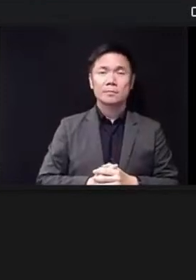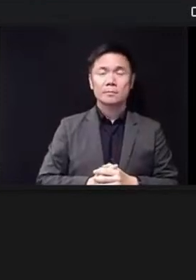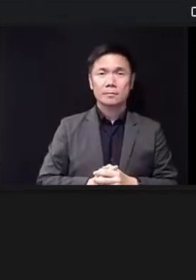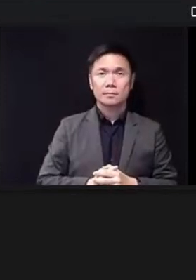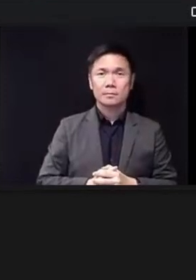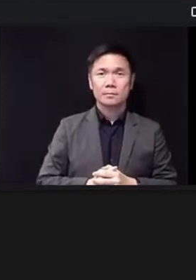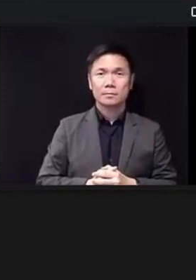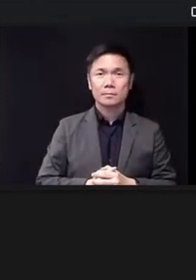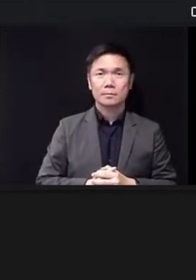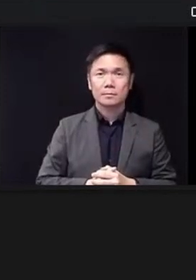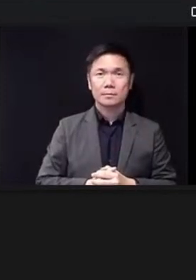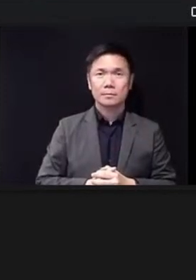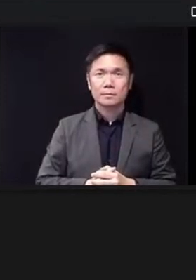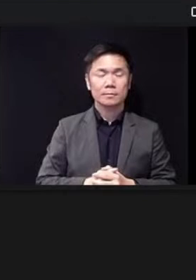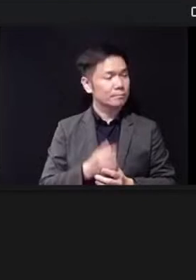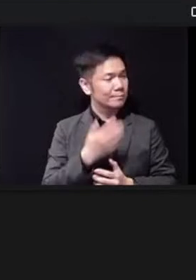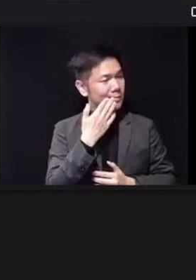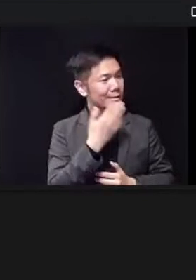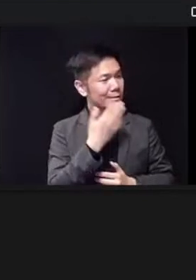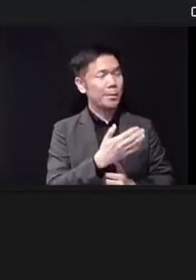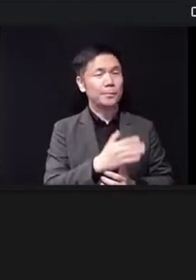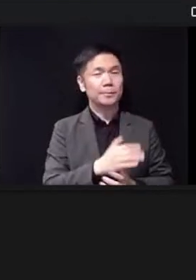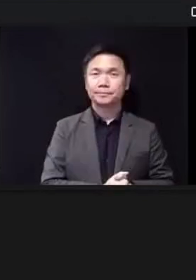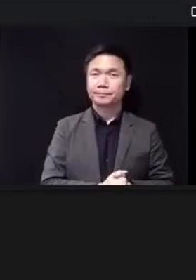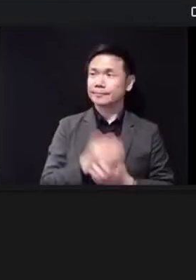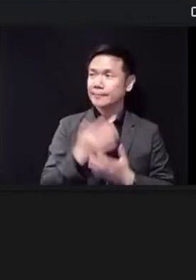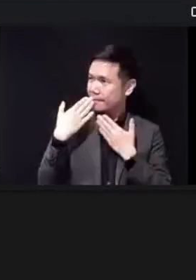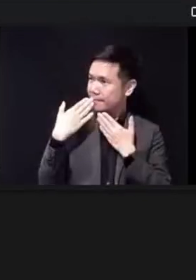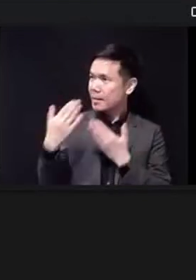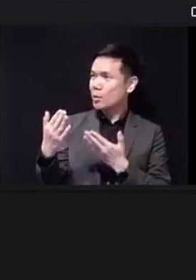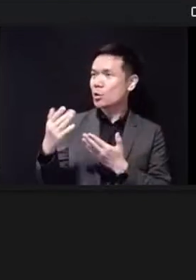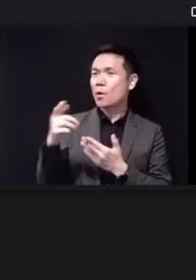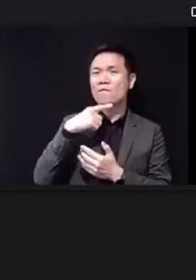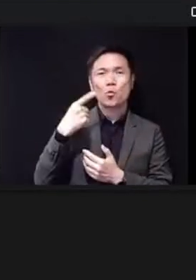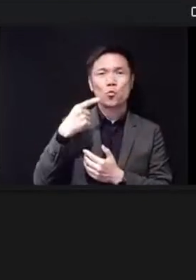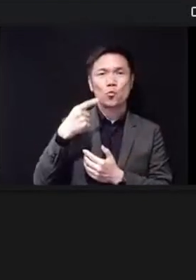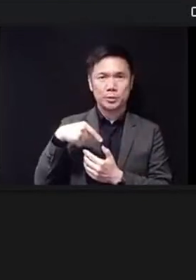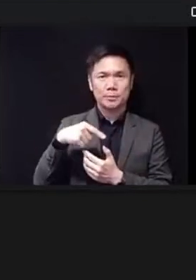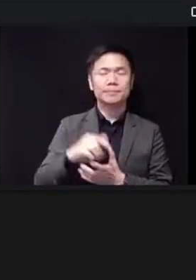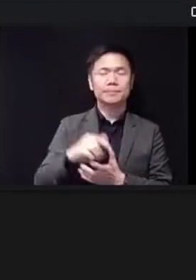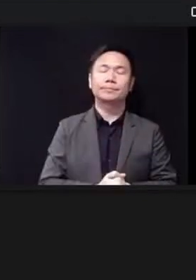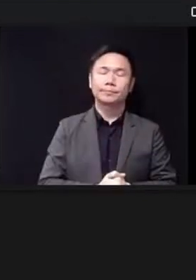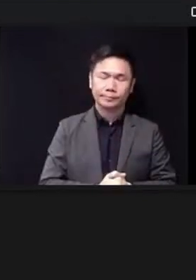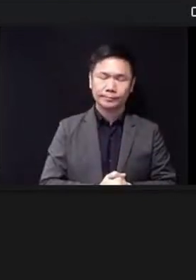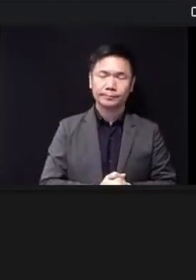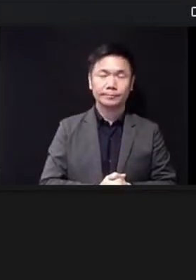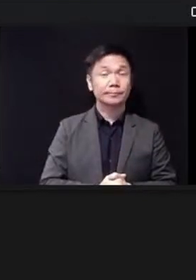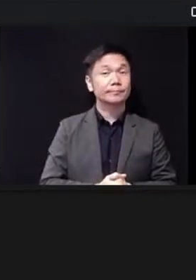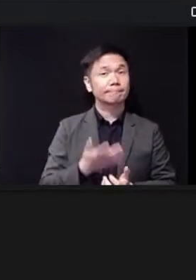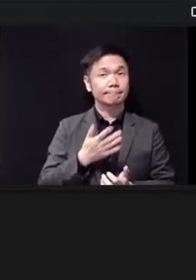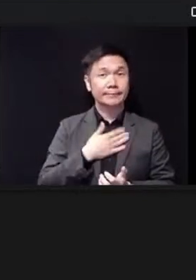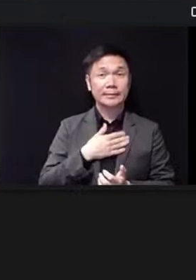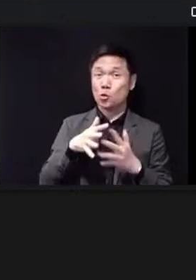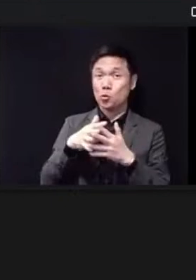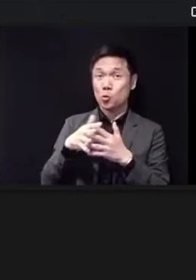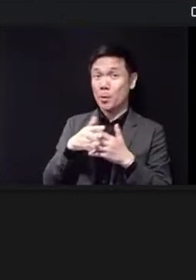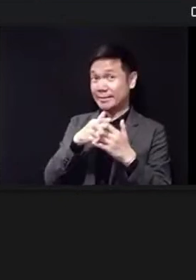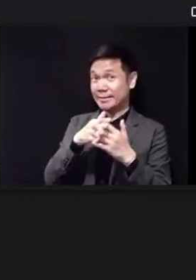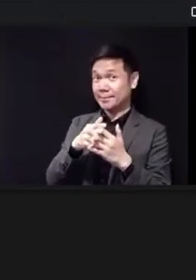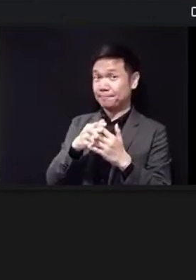Thank you very much, Madam Chair, and thanks to my colleague from the Russian Federation. I think from our perspective,